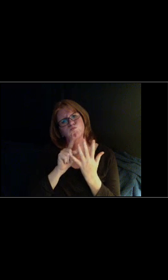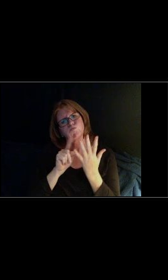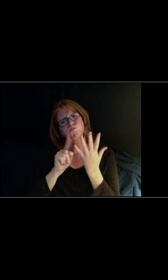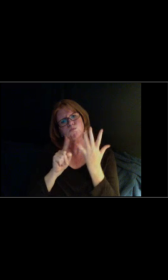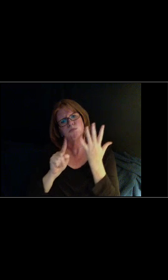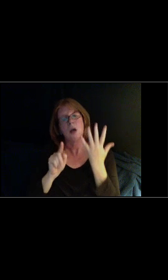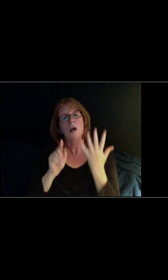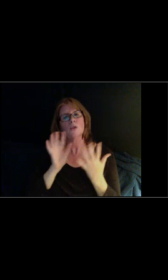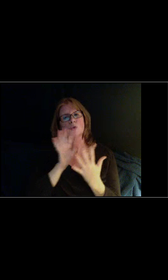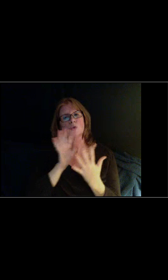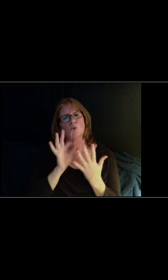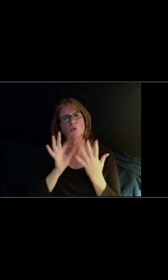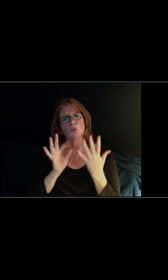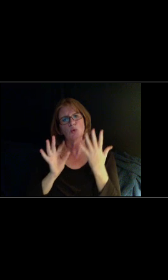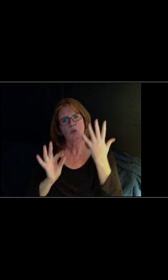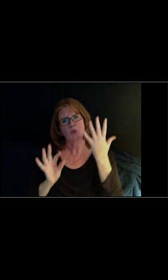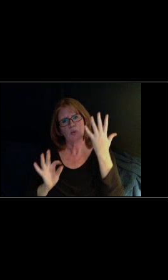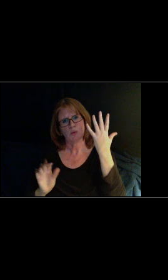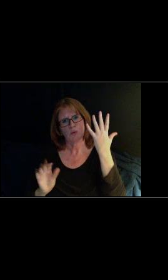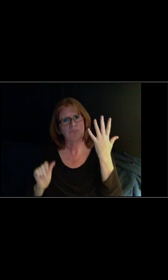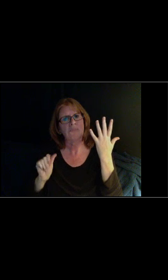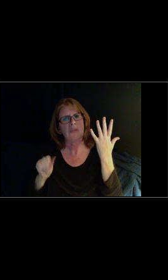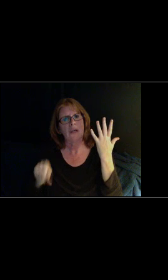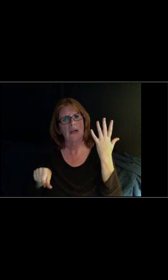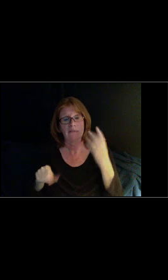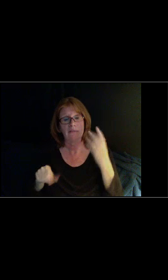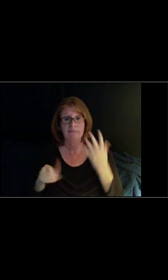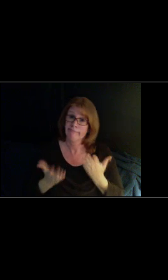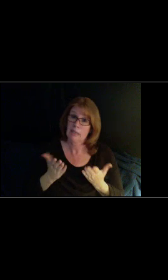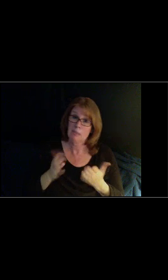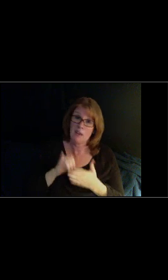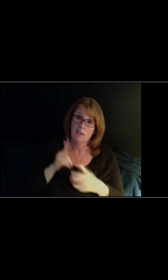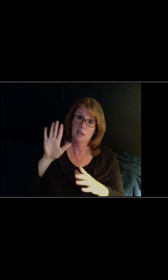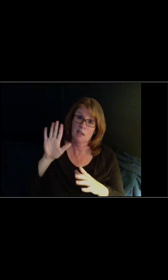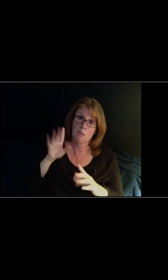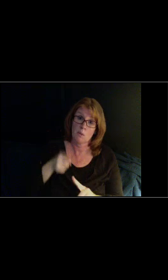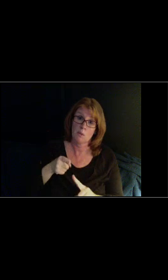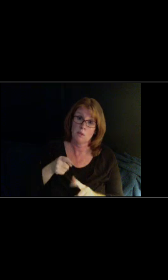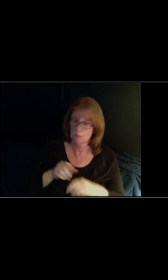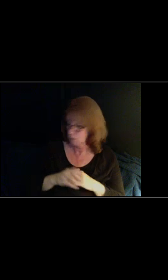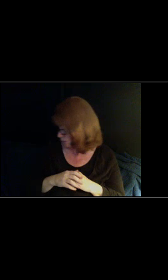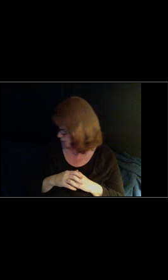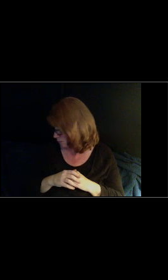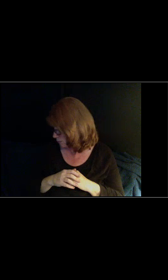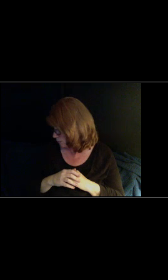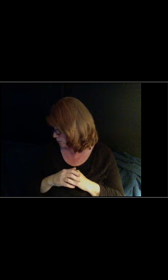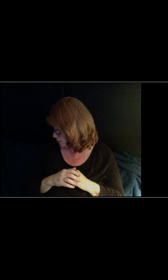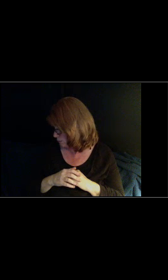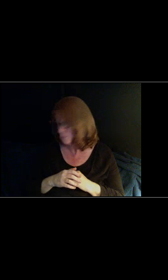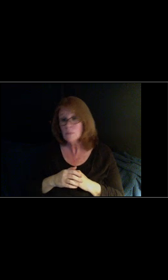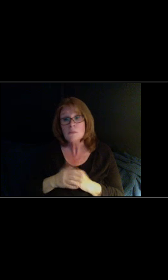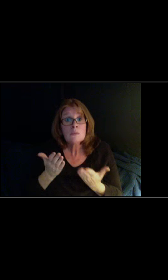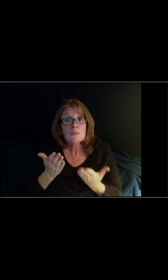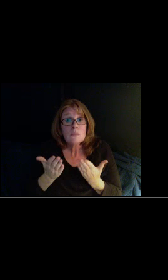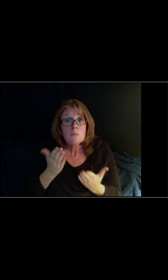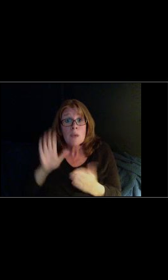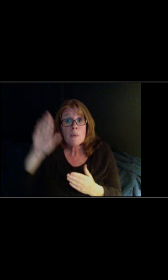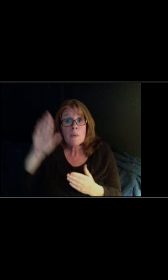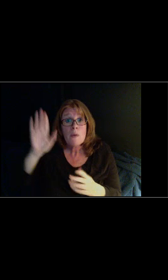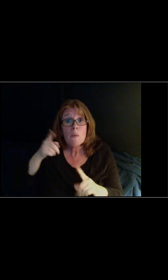our behavior, that we needed more to really have options. And I think that was one